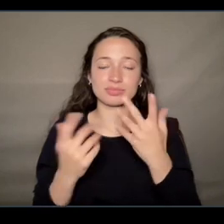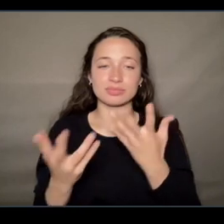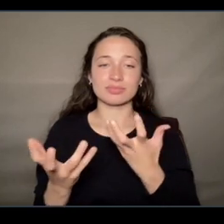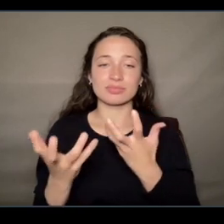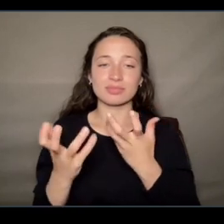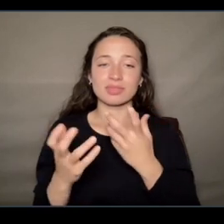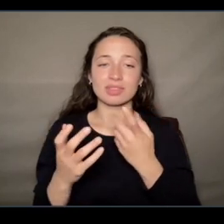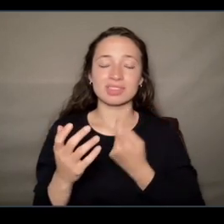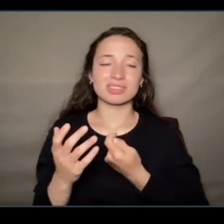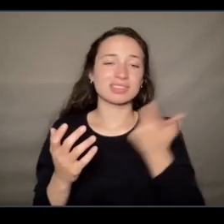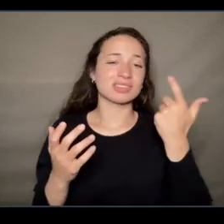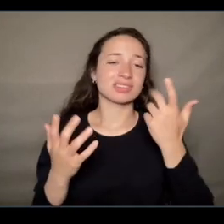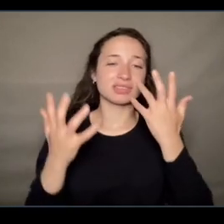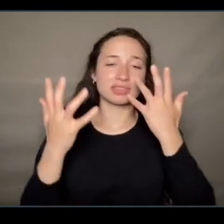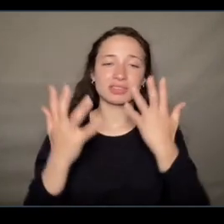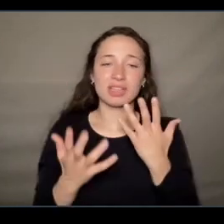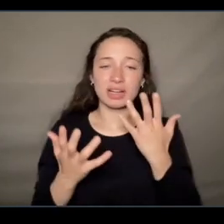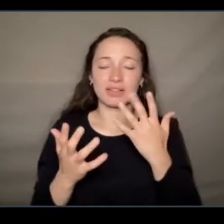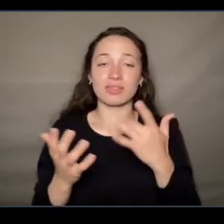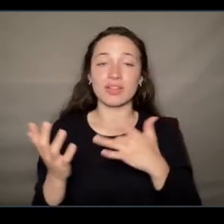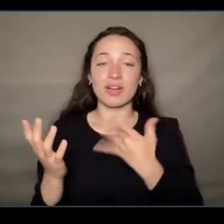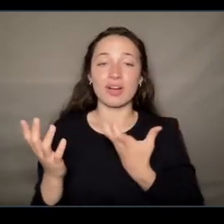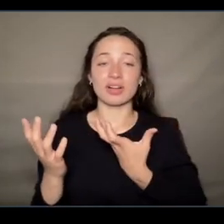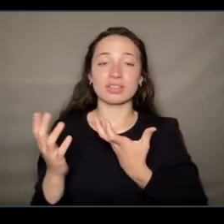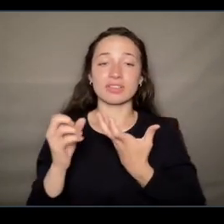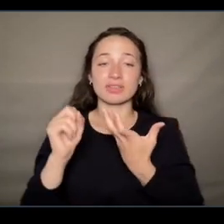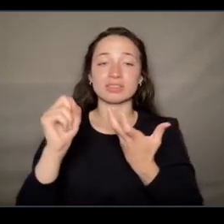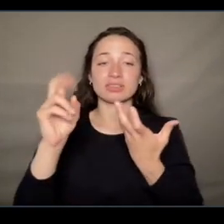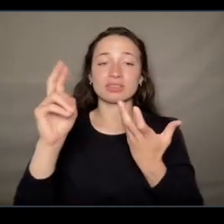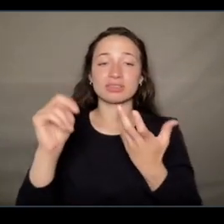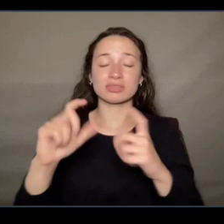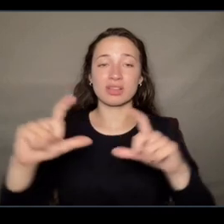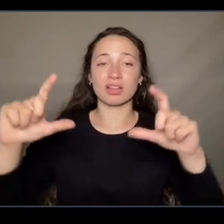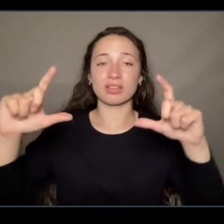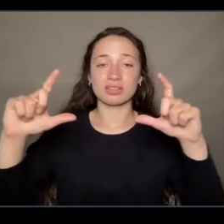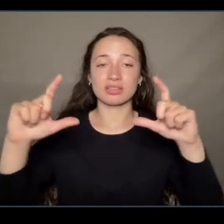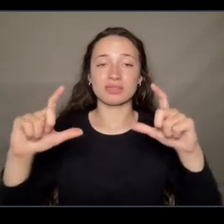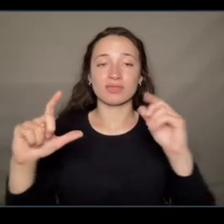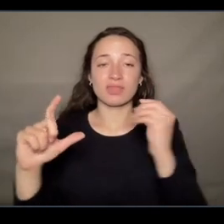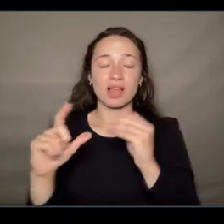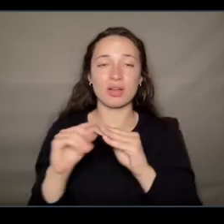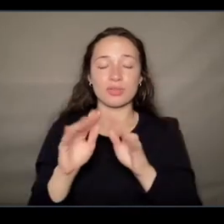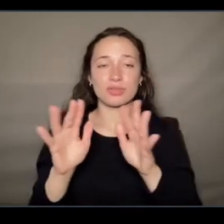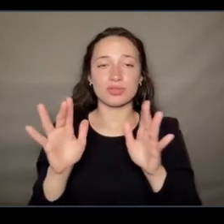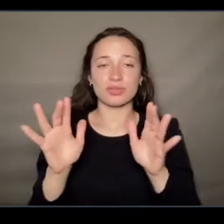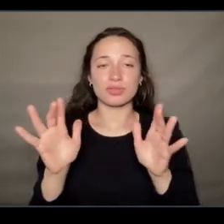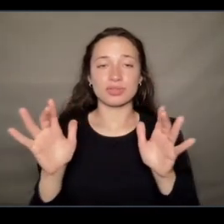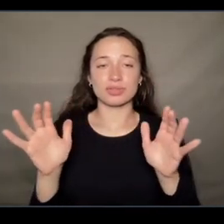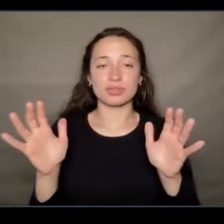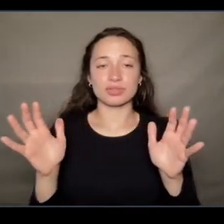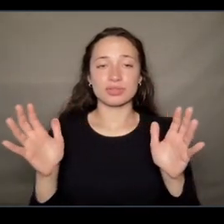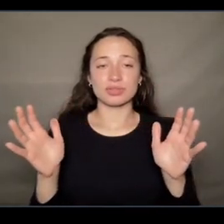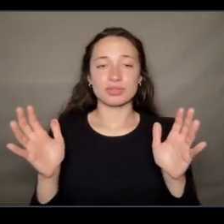Desiring to quell sadness, the heart of a sun flower.